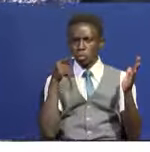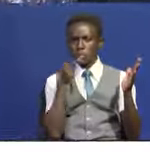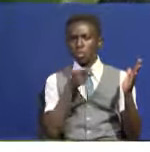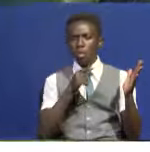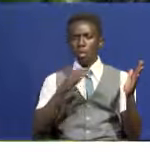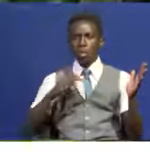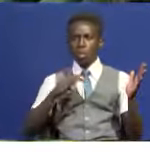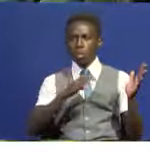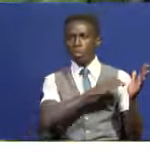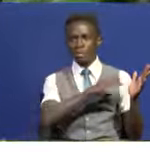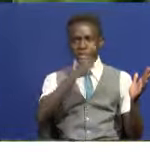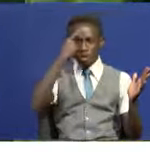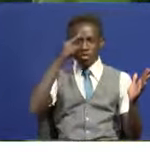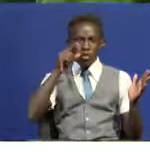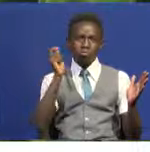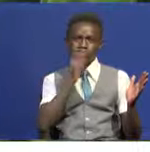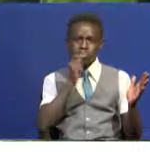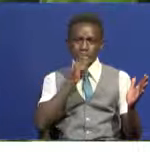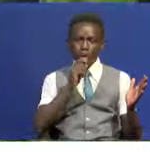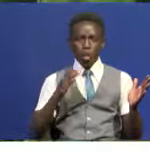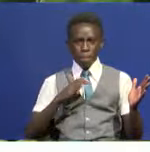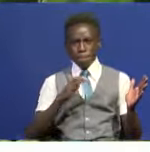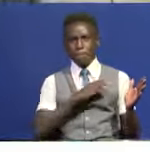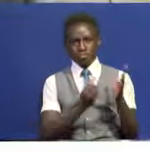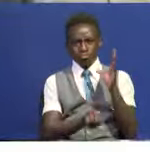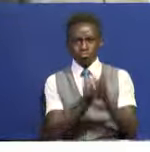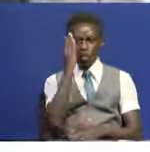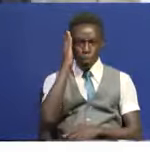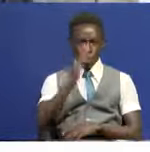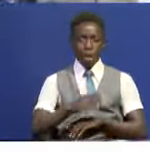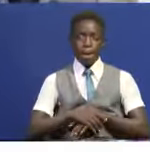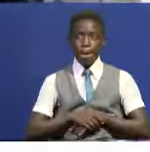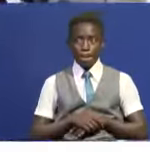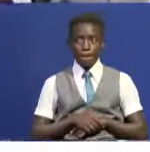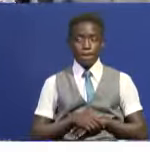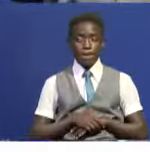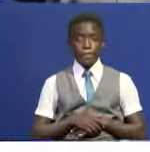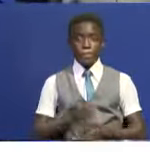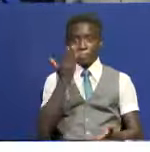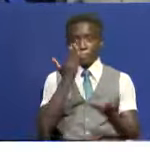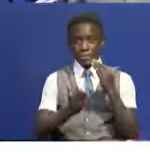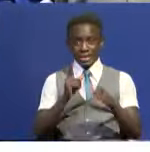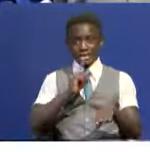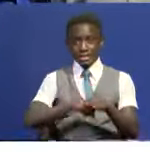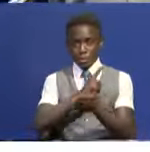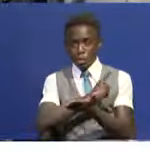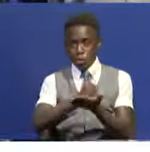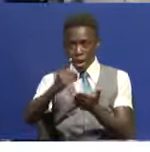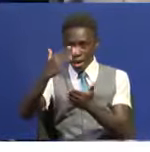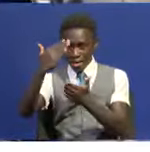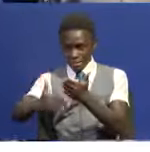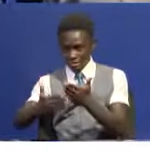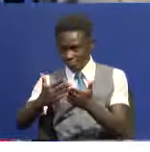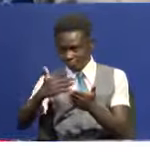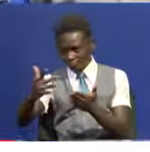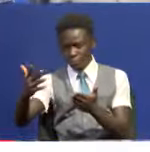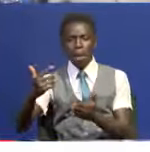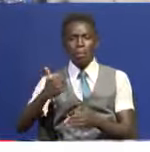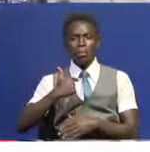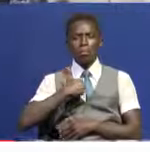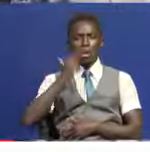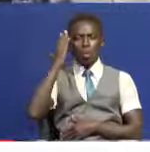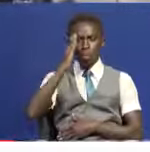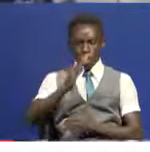committees to regulate the sale of the crop across the counties. Probably by end of week, I'll be gazetting the